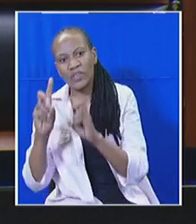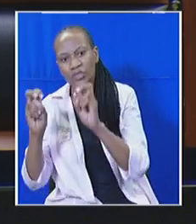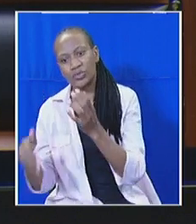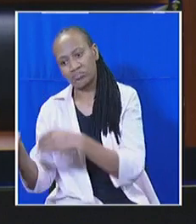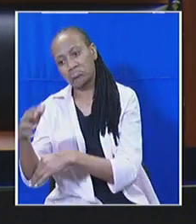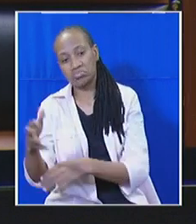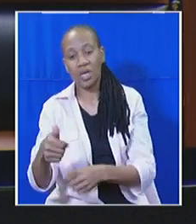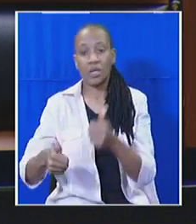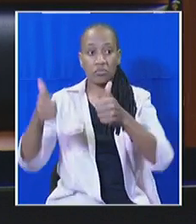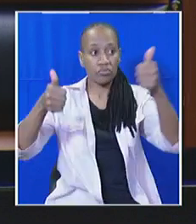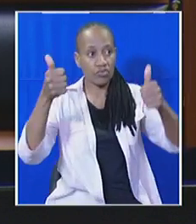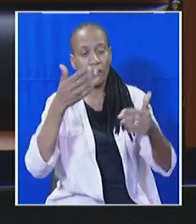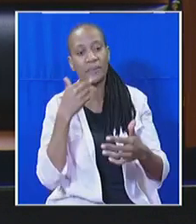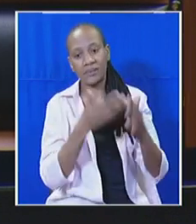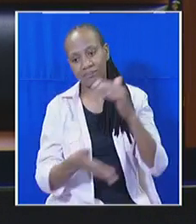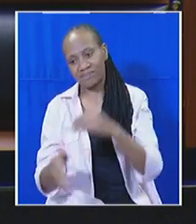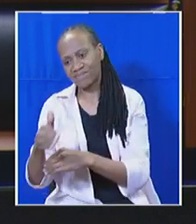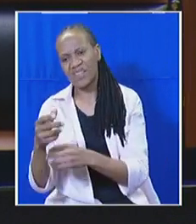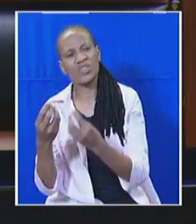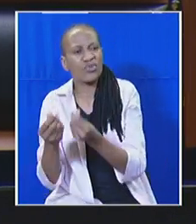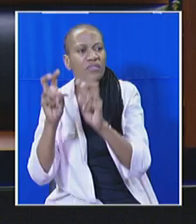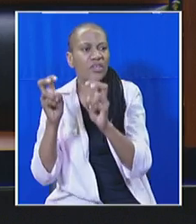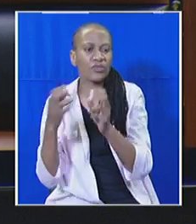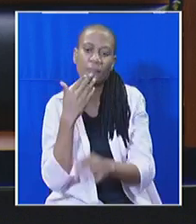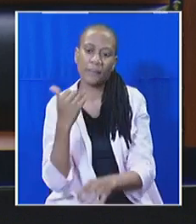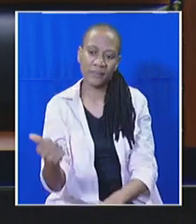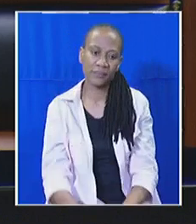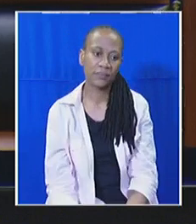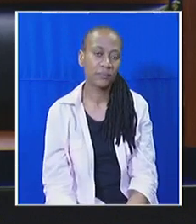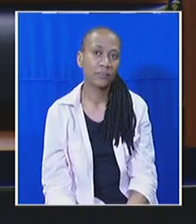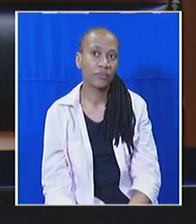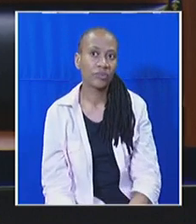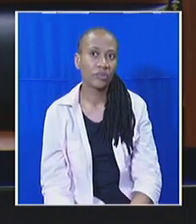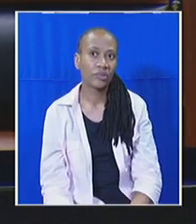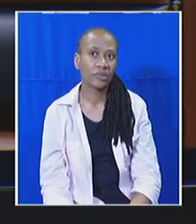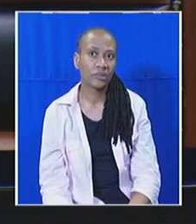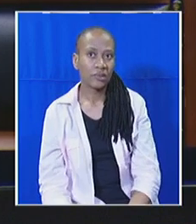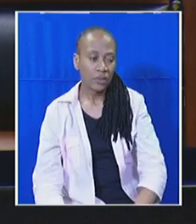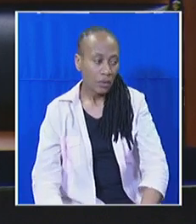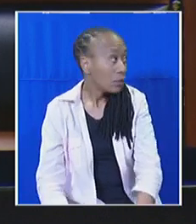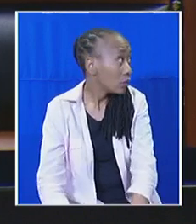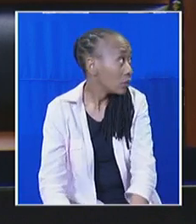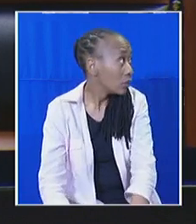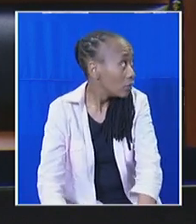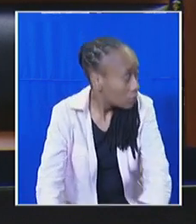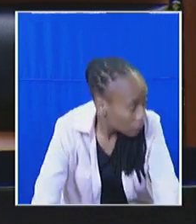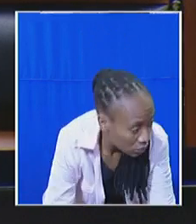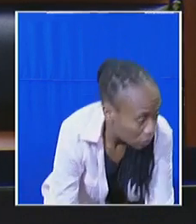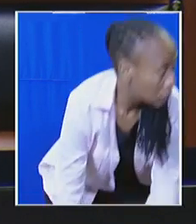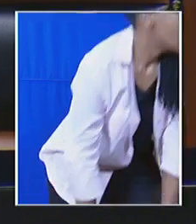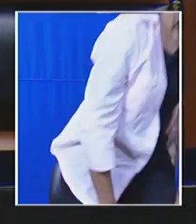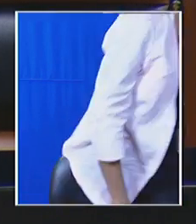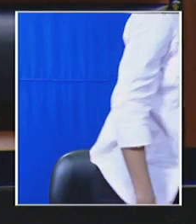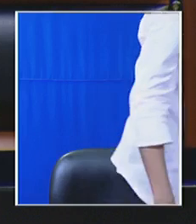Honorable Chief Whips, please attend to the matter, please, and allow us to continue.